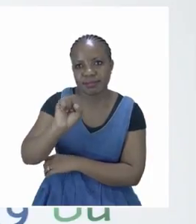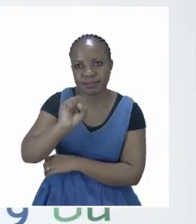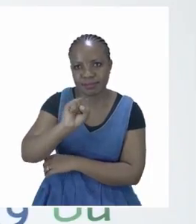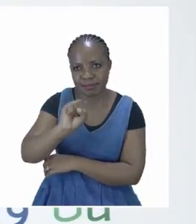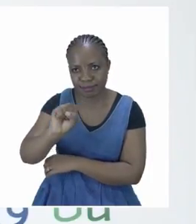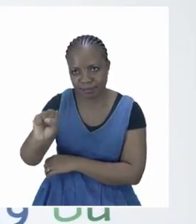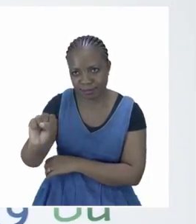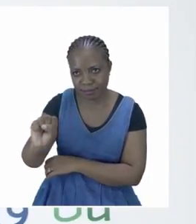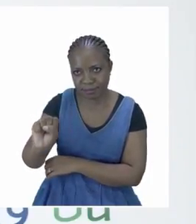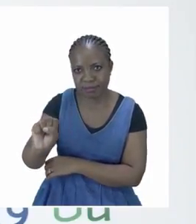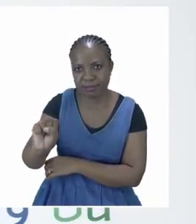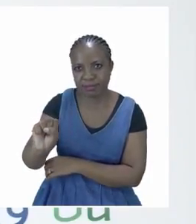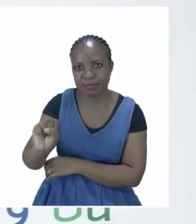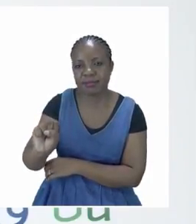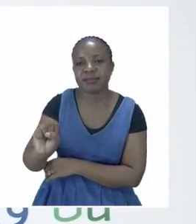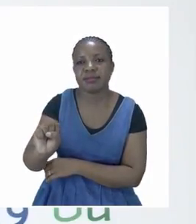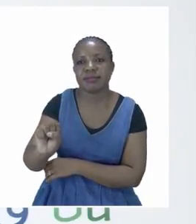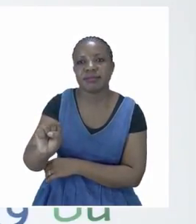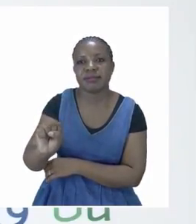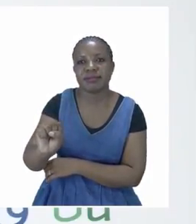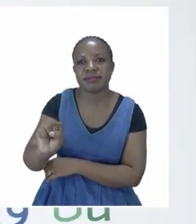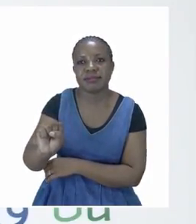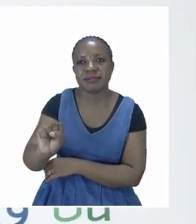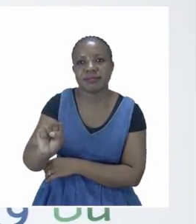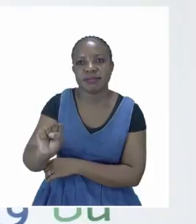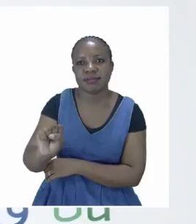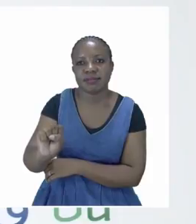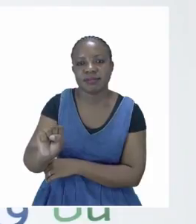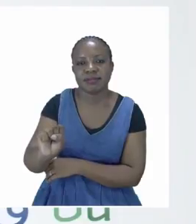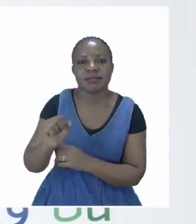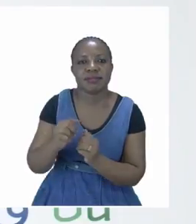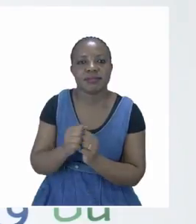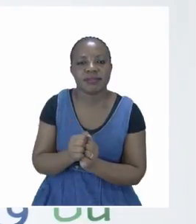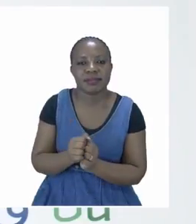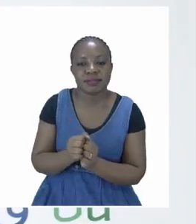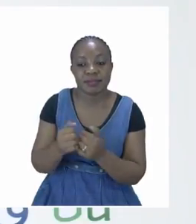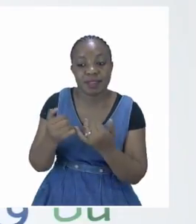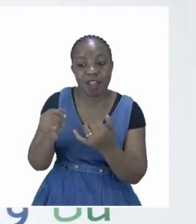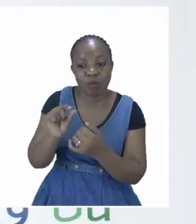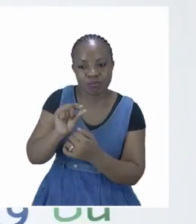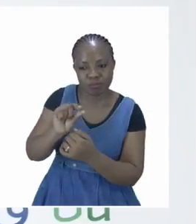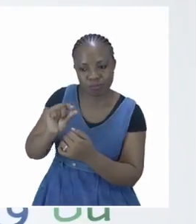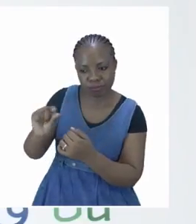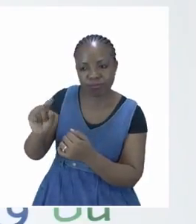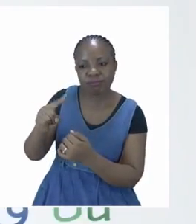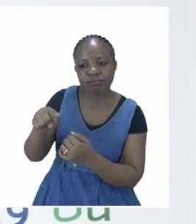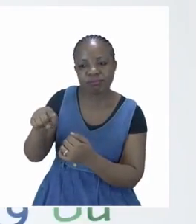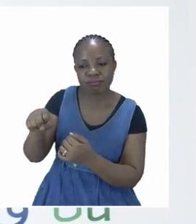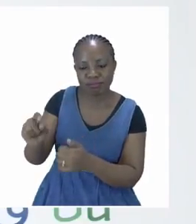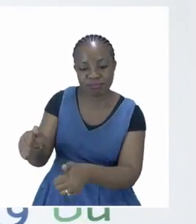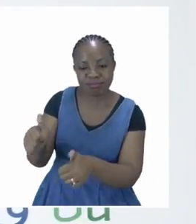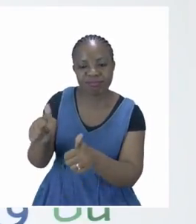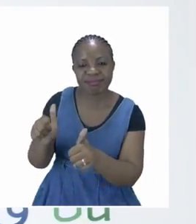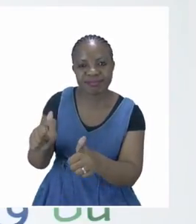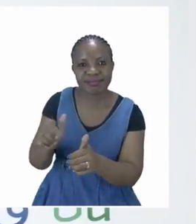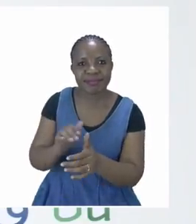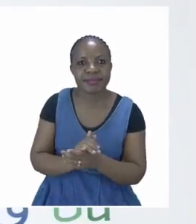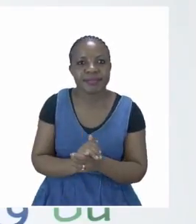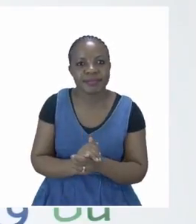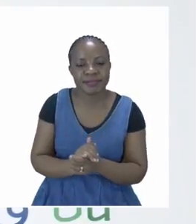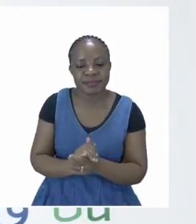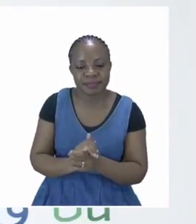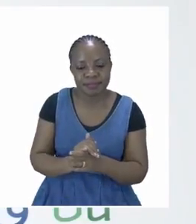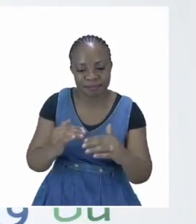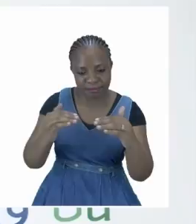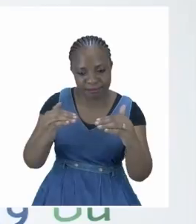board. Now the word is correct. Good job. Let's move on to the